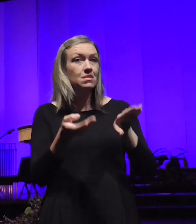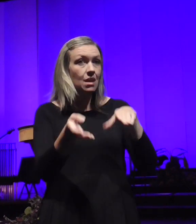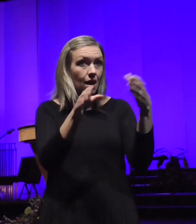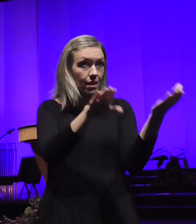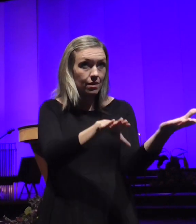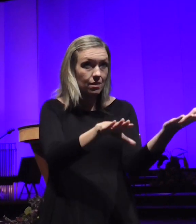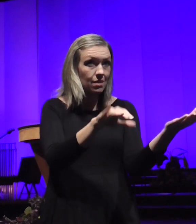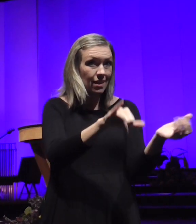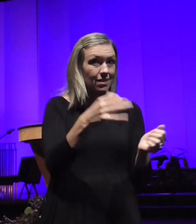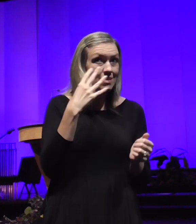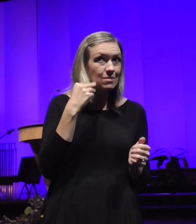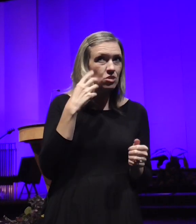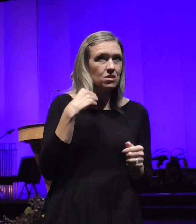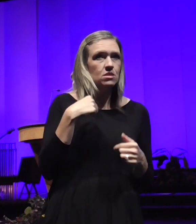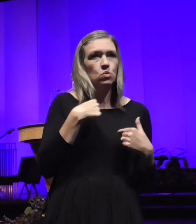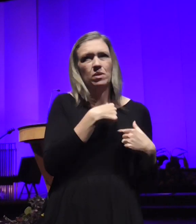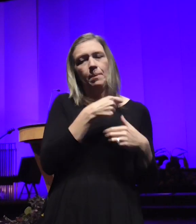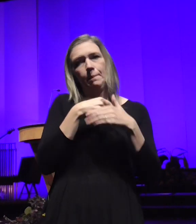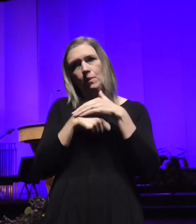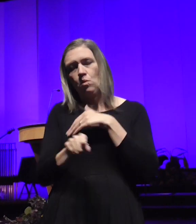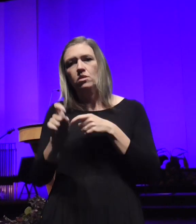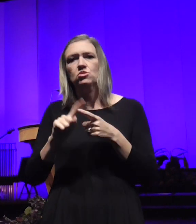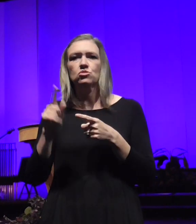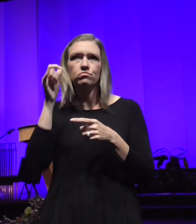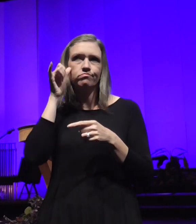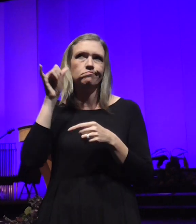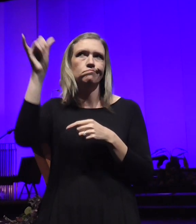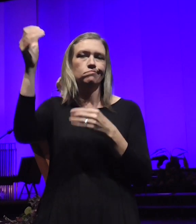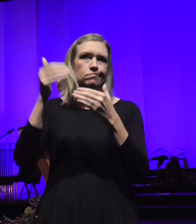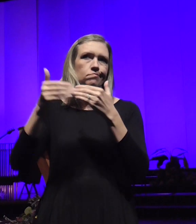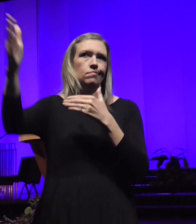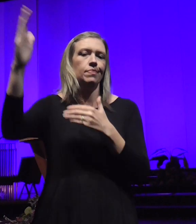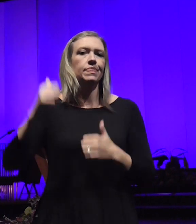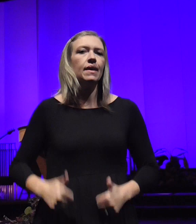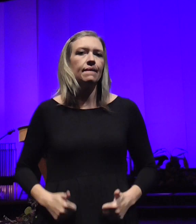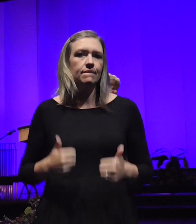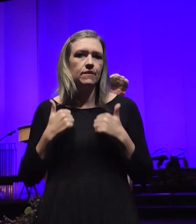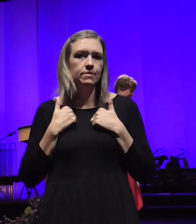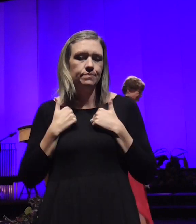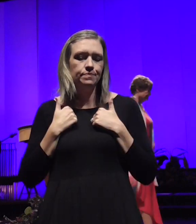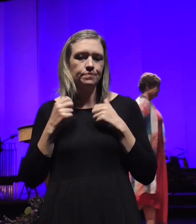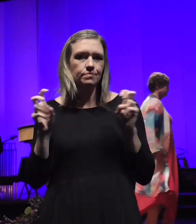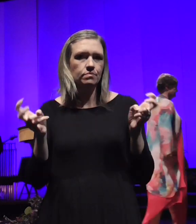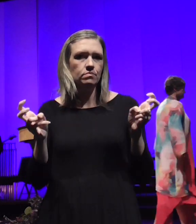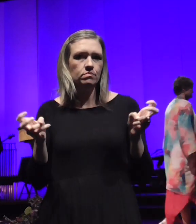dying that we are born to eternal life.